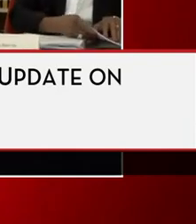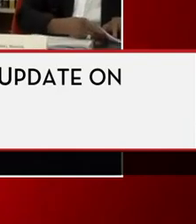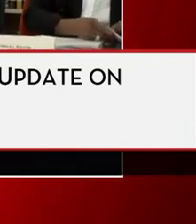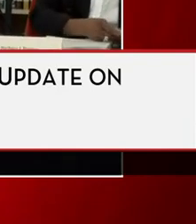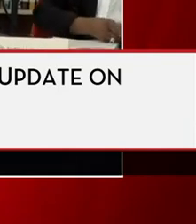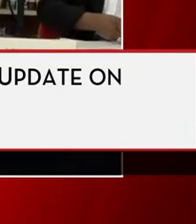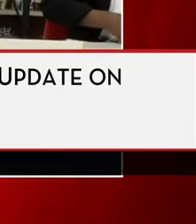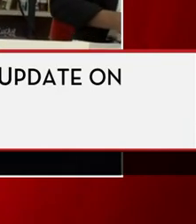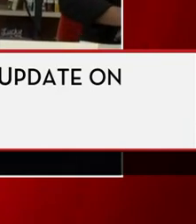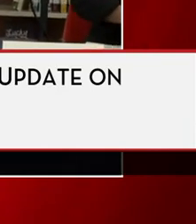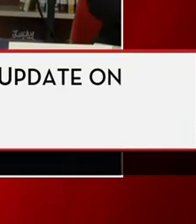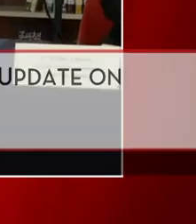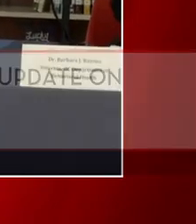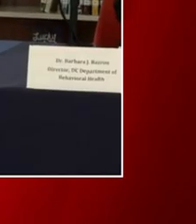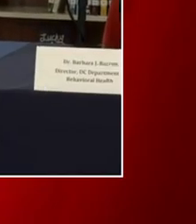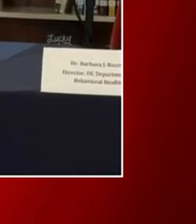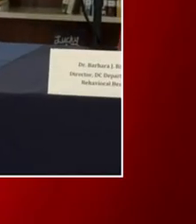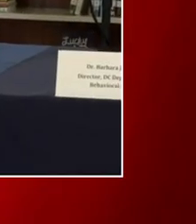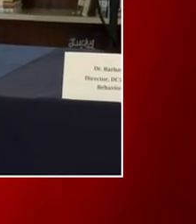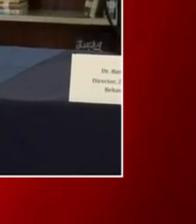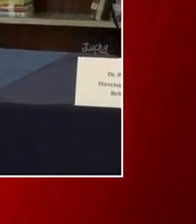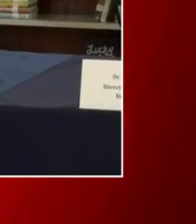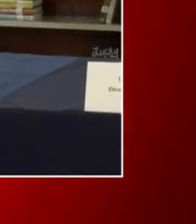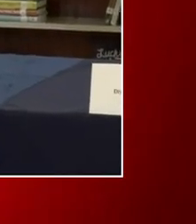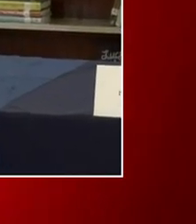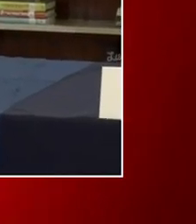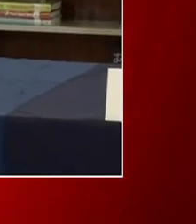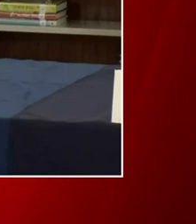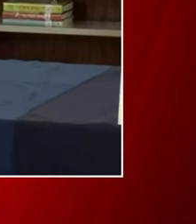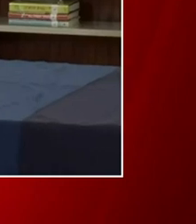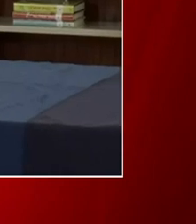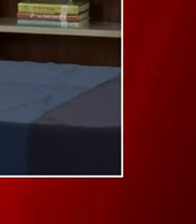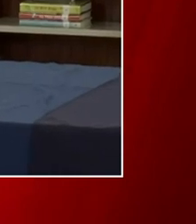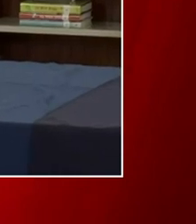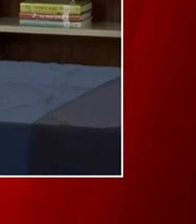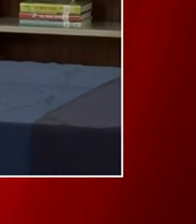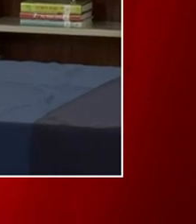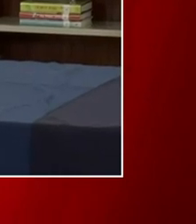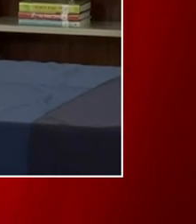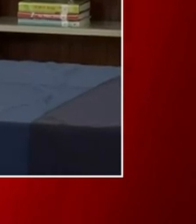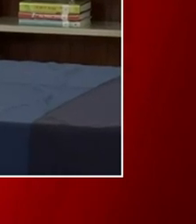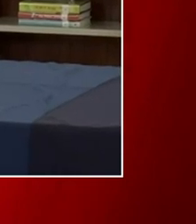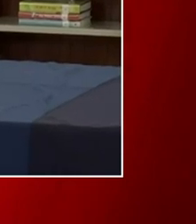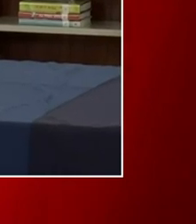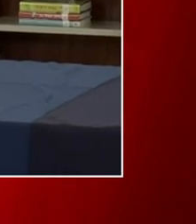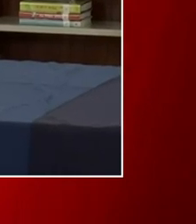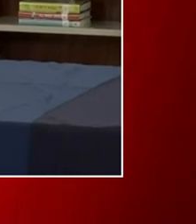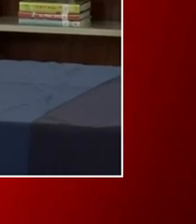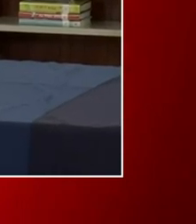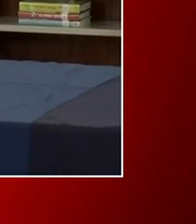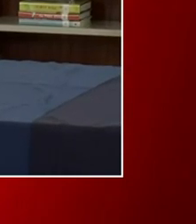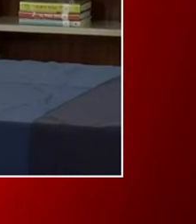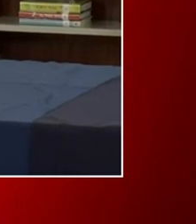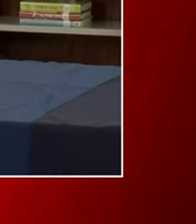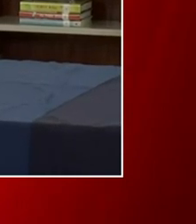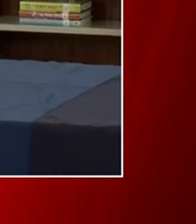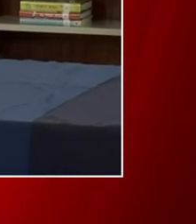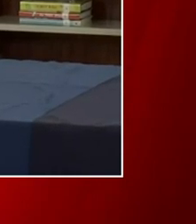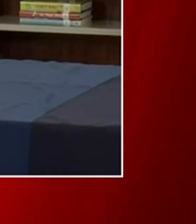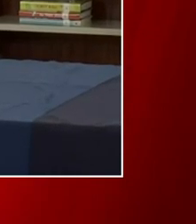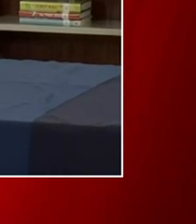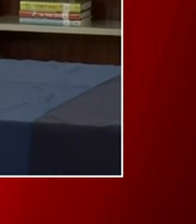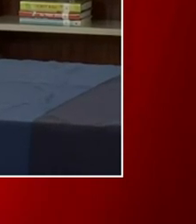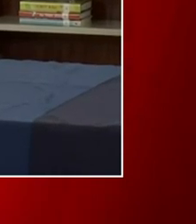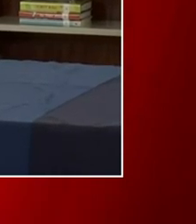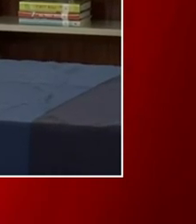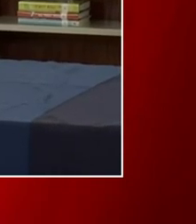even remember some of the lessons. This summer, when I came to pick up my device, I was so excited to have a device of my own,